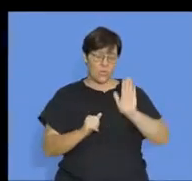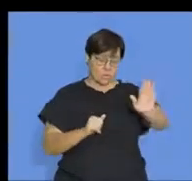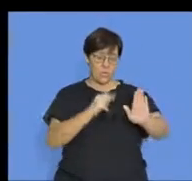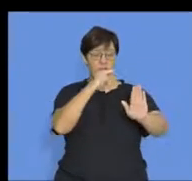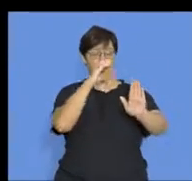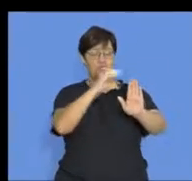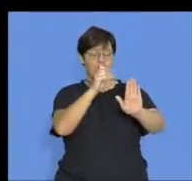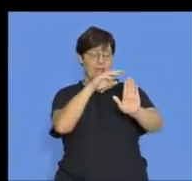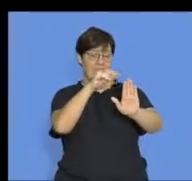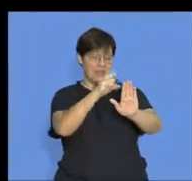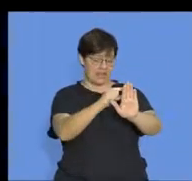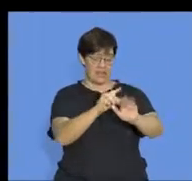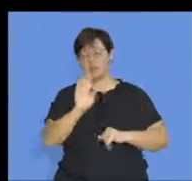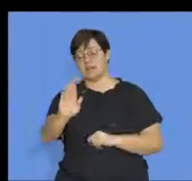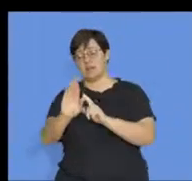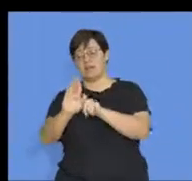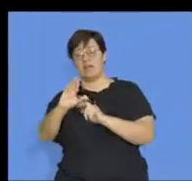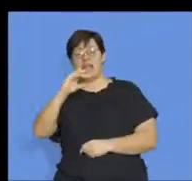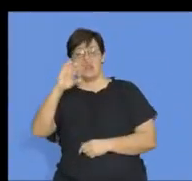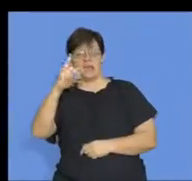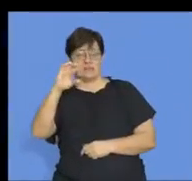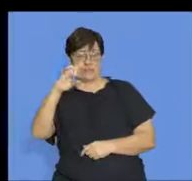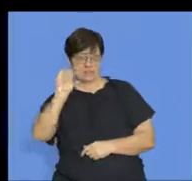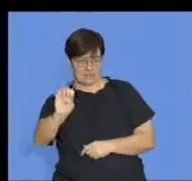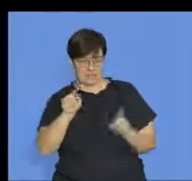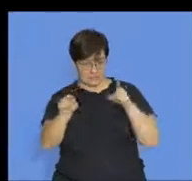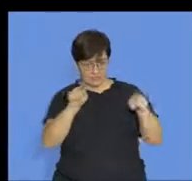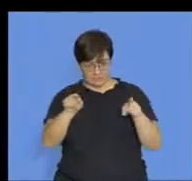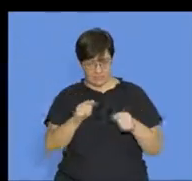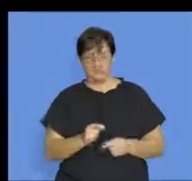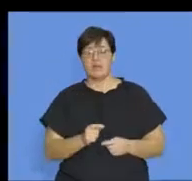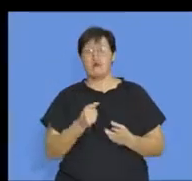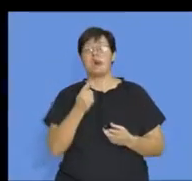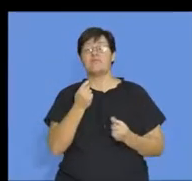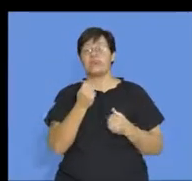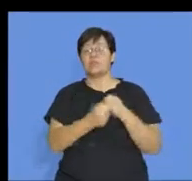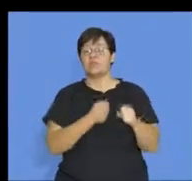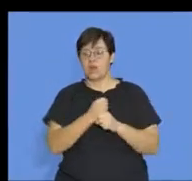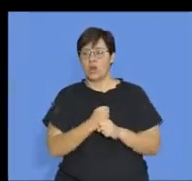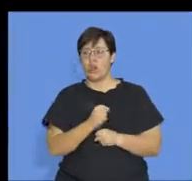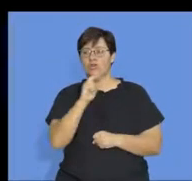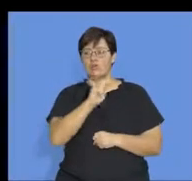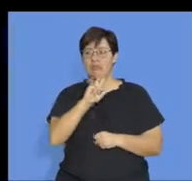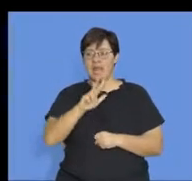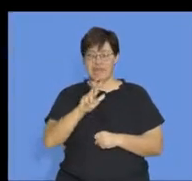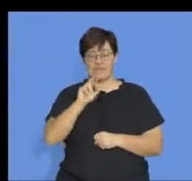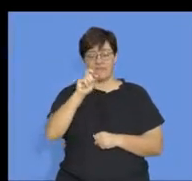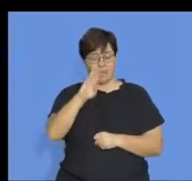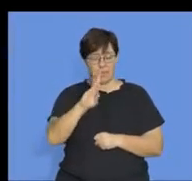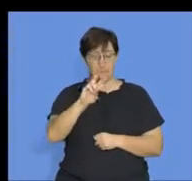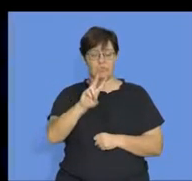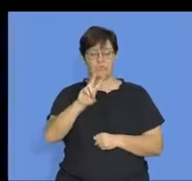and Candace. Their financial year ends on the 28th of Feb